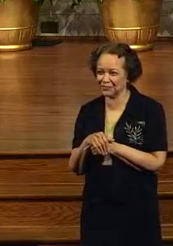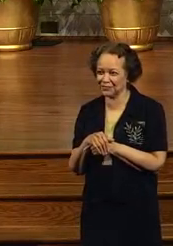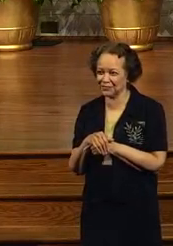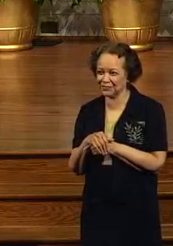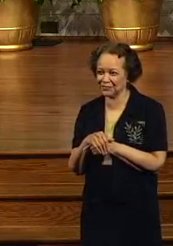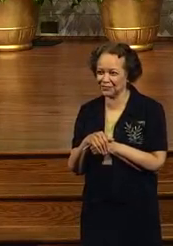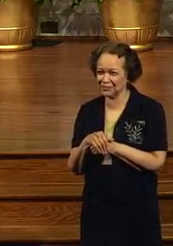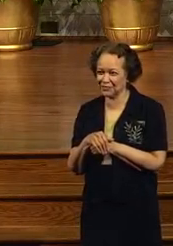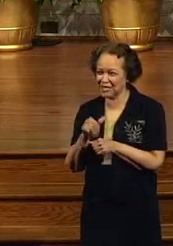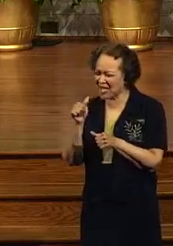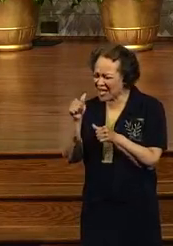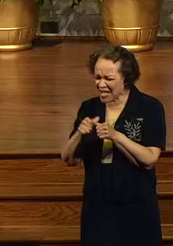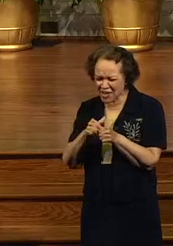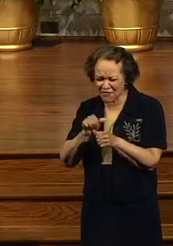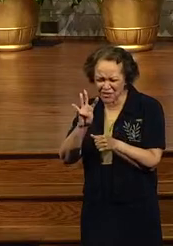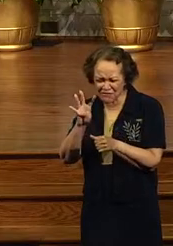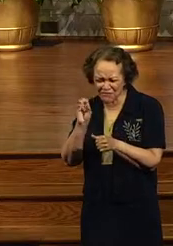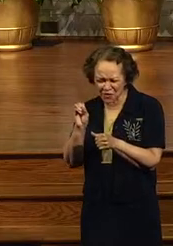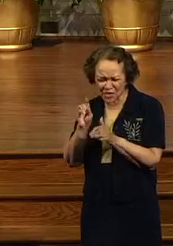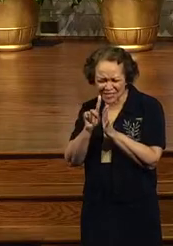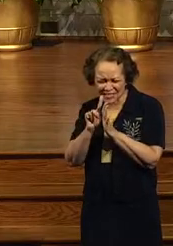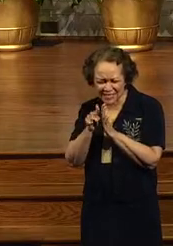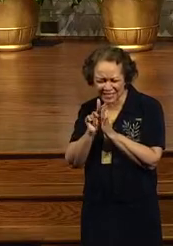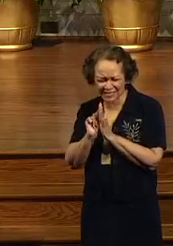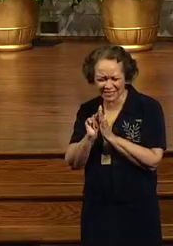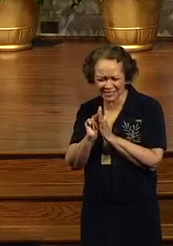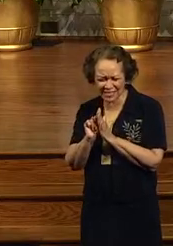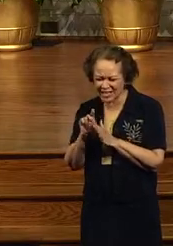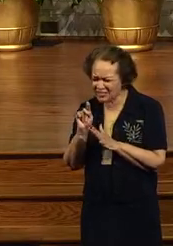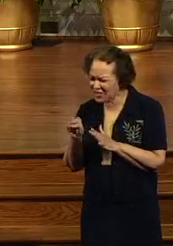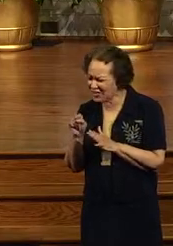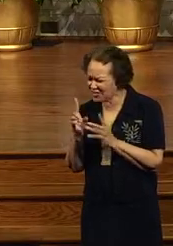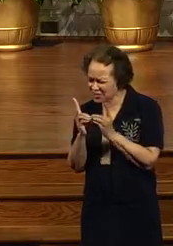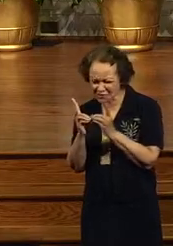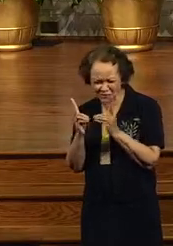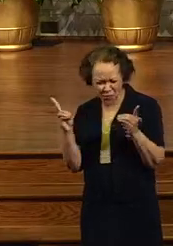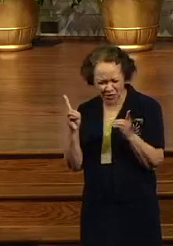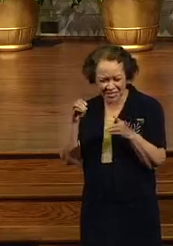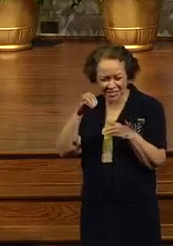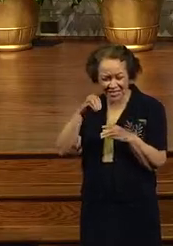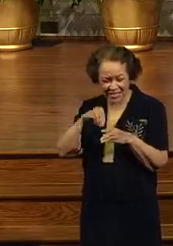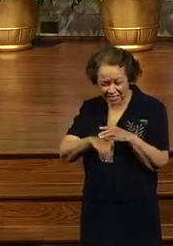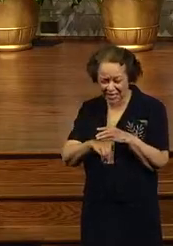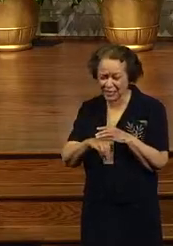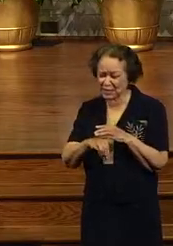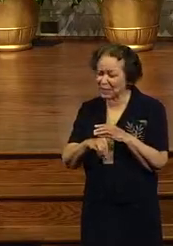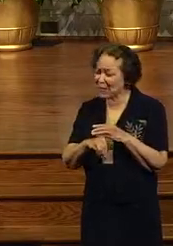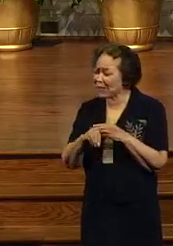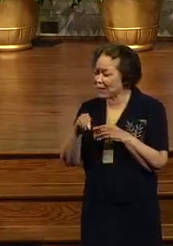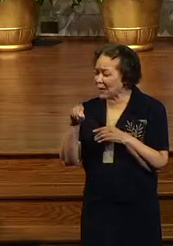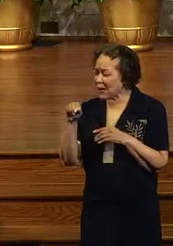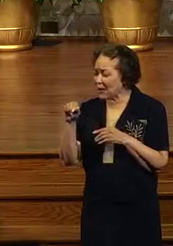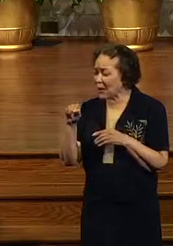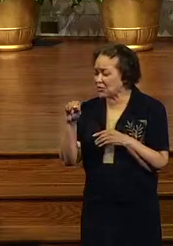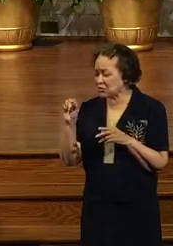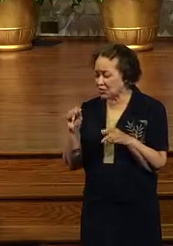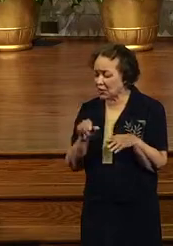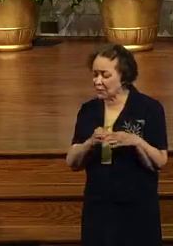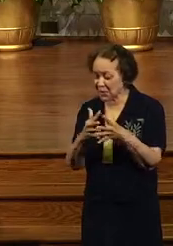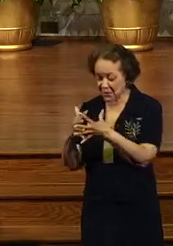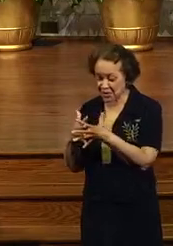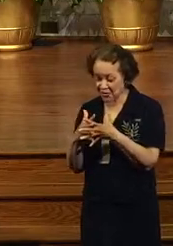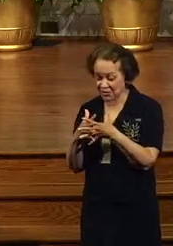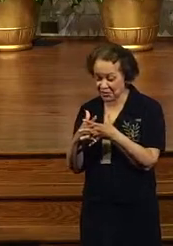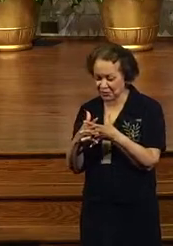Every 40 seconds, there is a divorce in America. We are damaged goods.